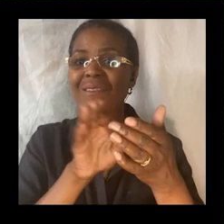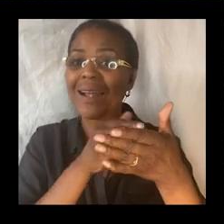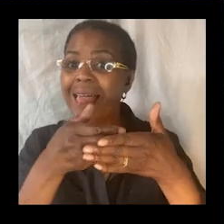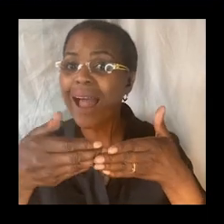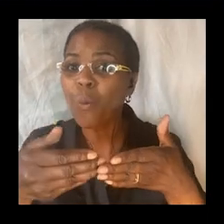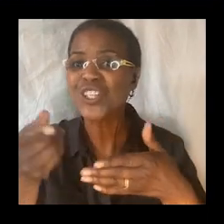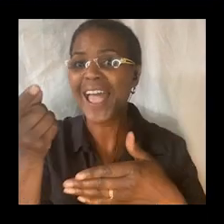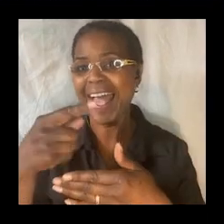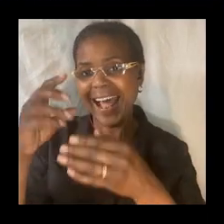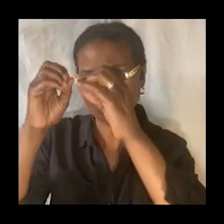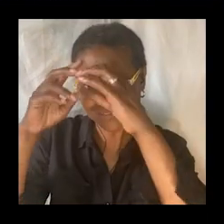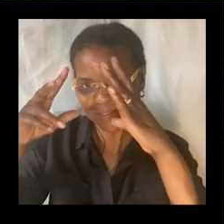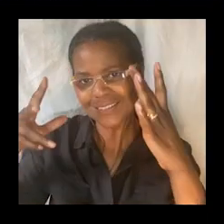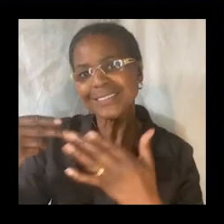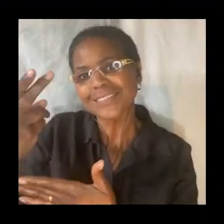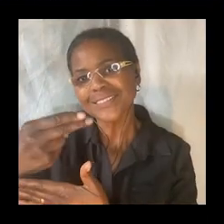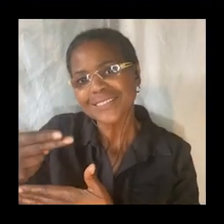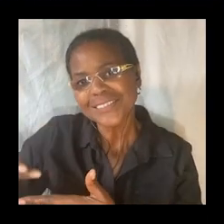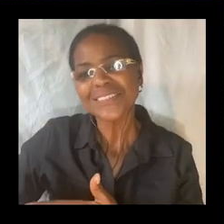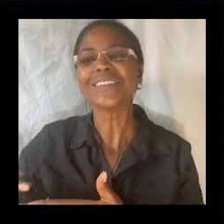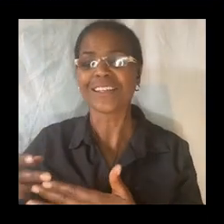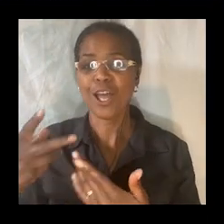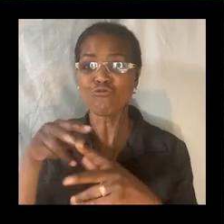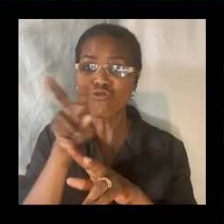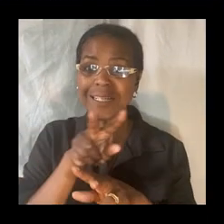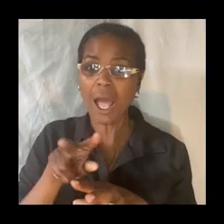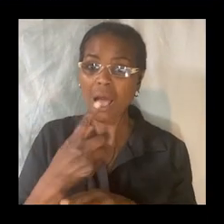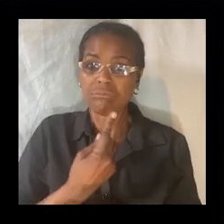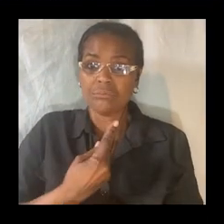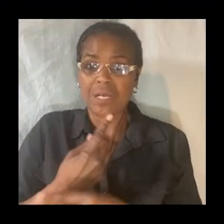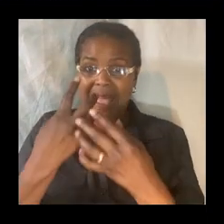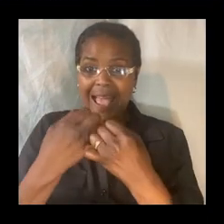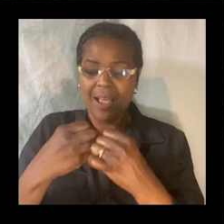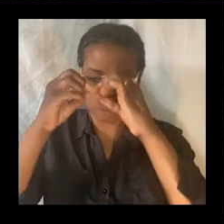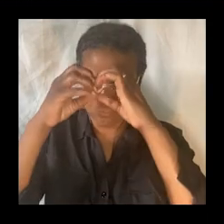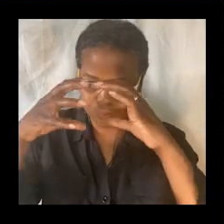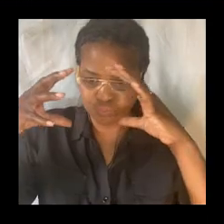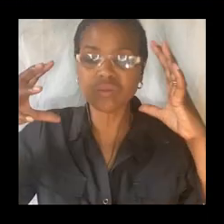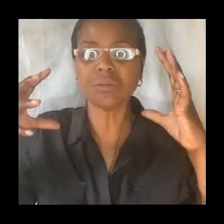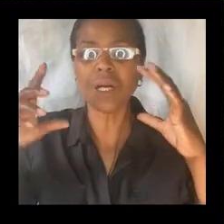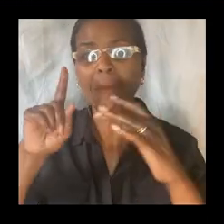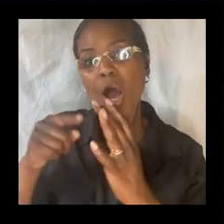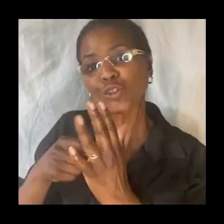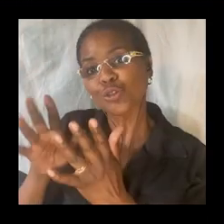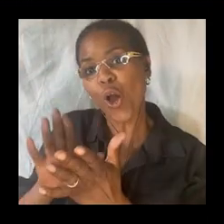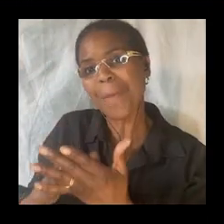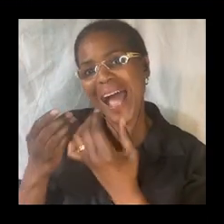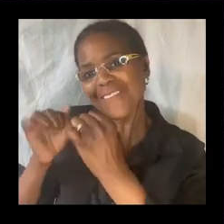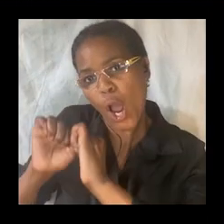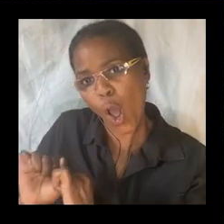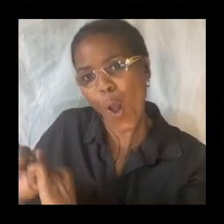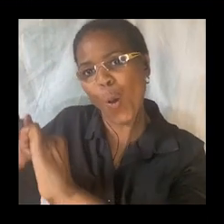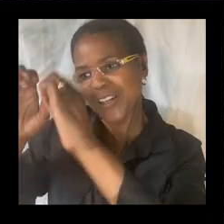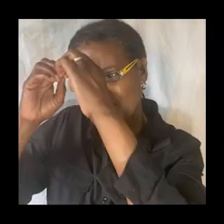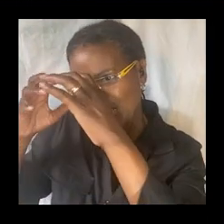it, there are also the visions that the reader brings to it. And what's happened with this book is that Tom has actually brought his visions and